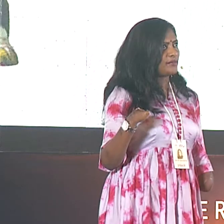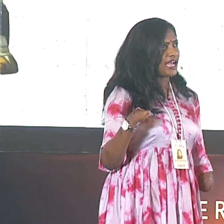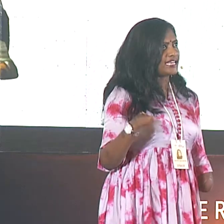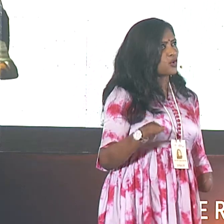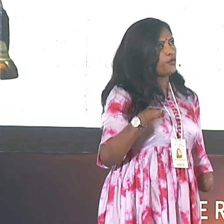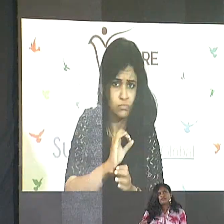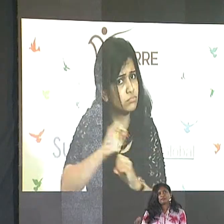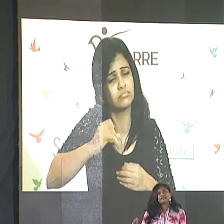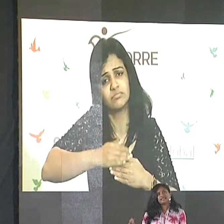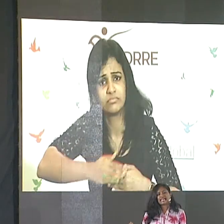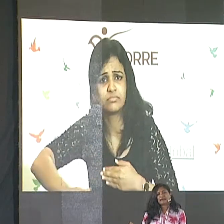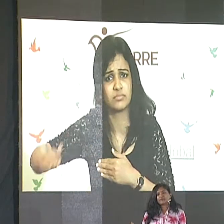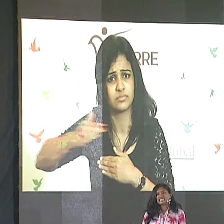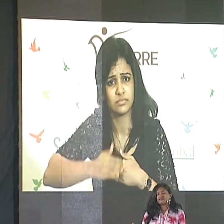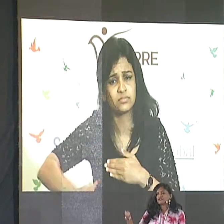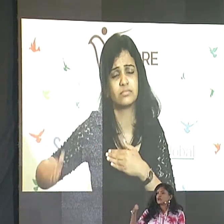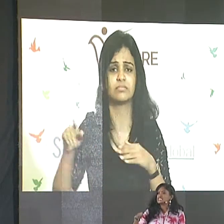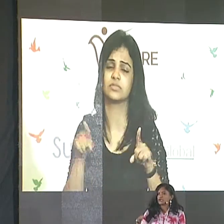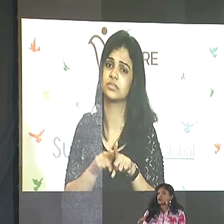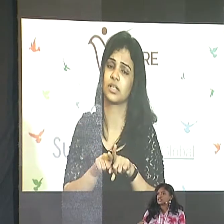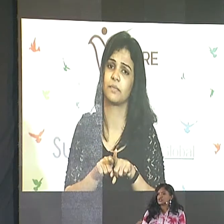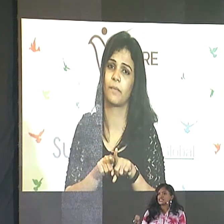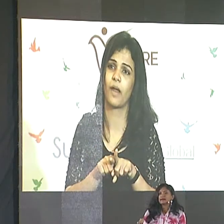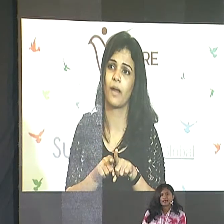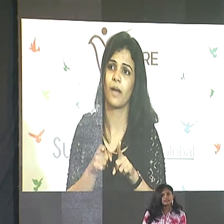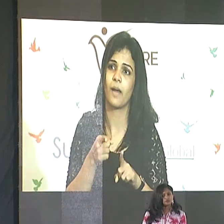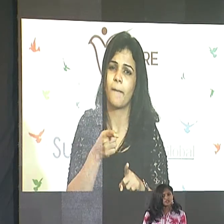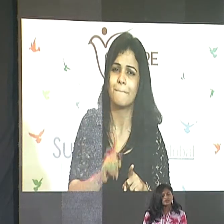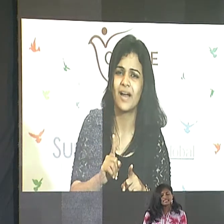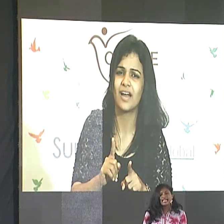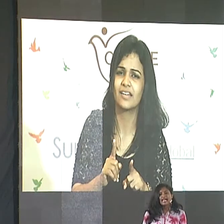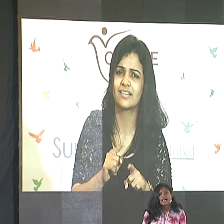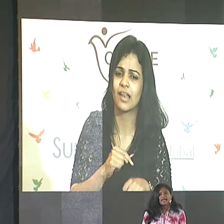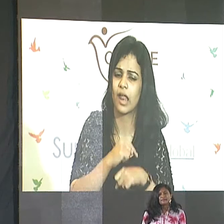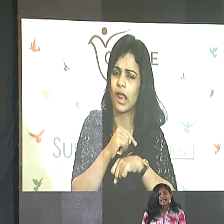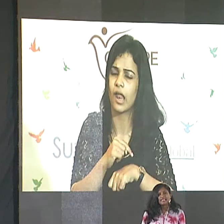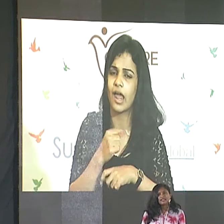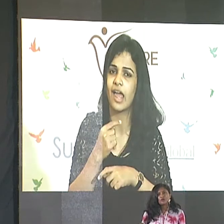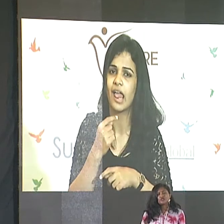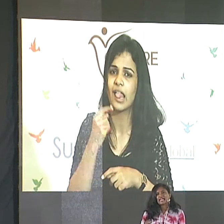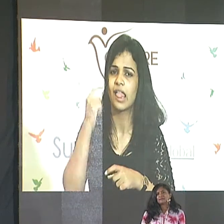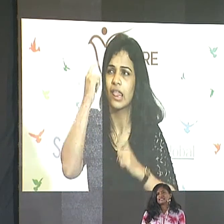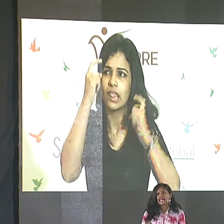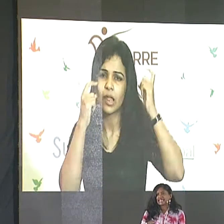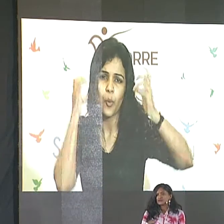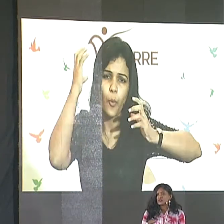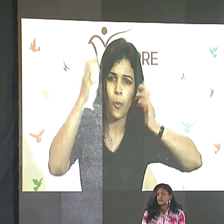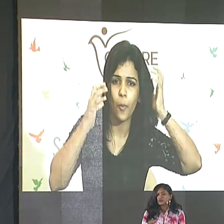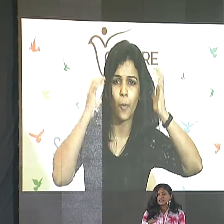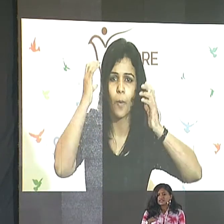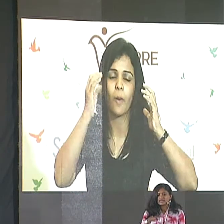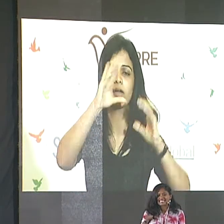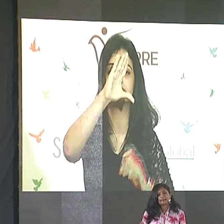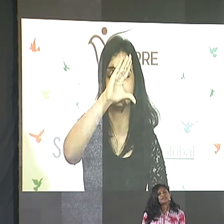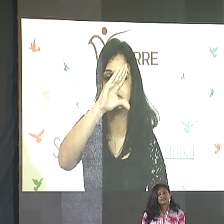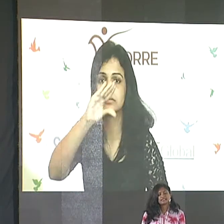they, I guess, over a period in time, the frequency with which you think about them reduce. And it also comes, I guess,